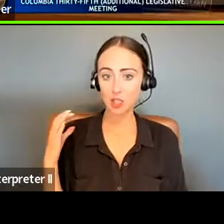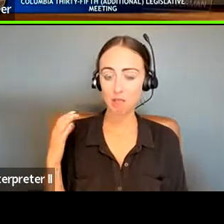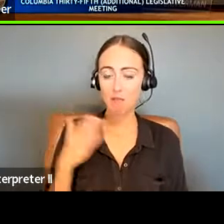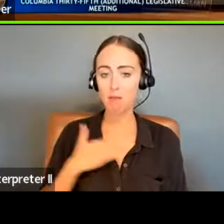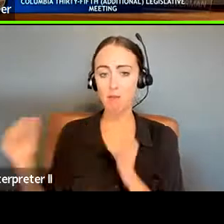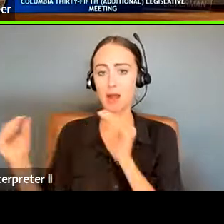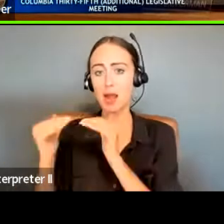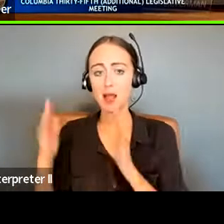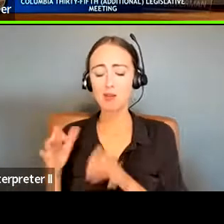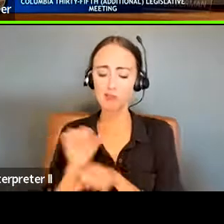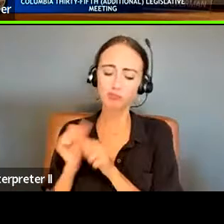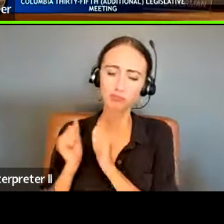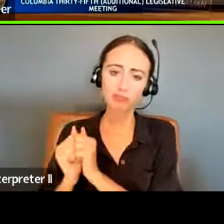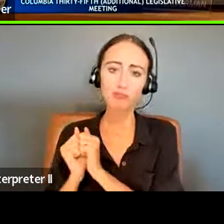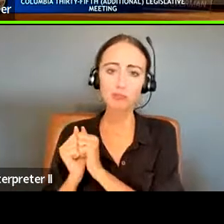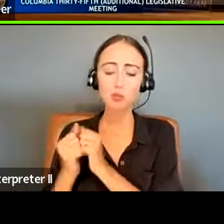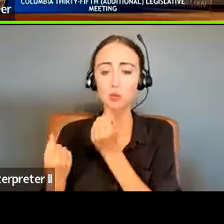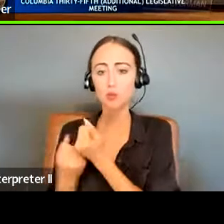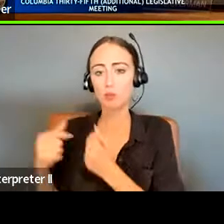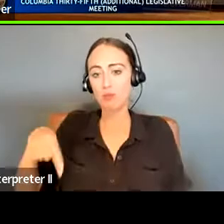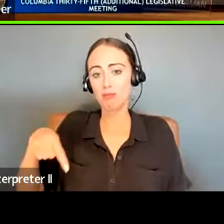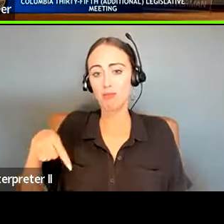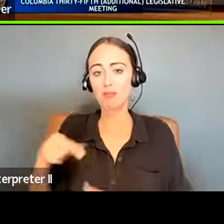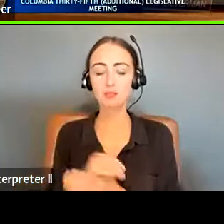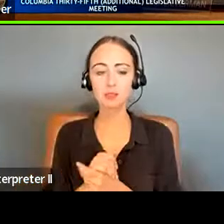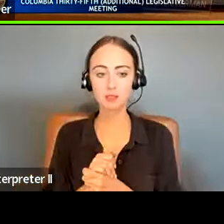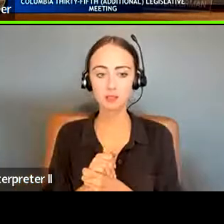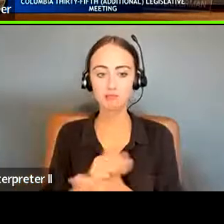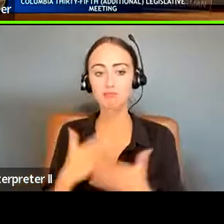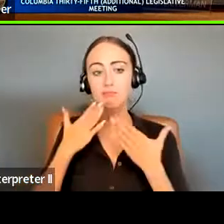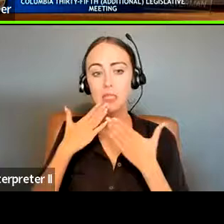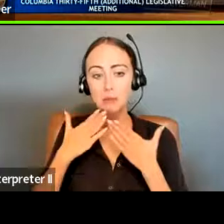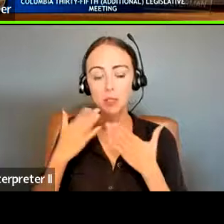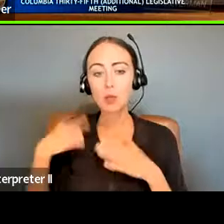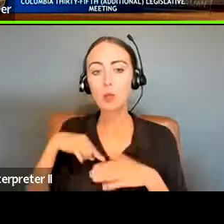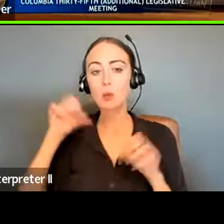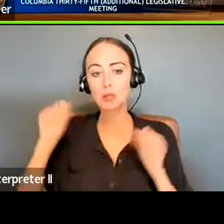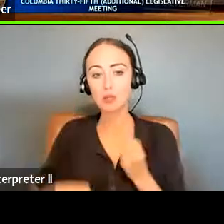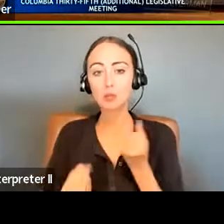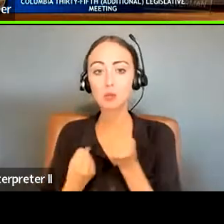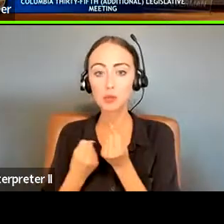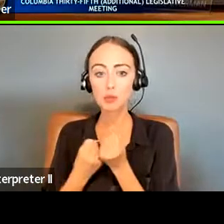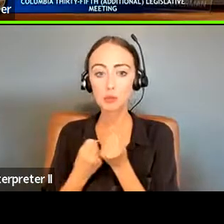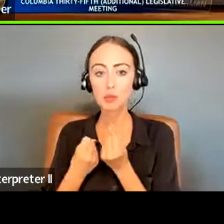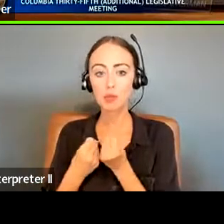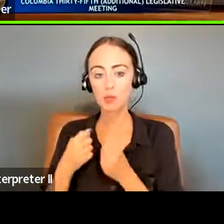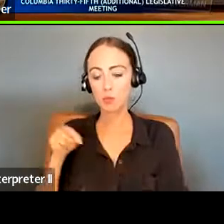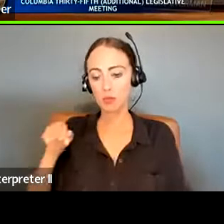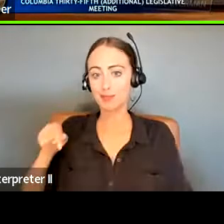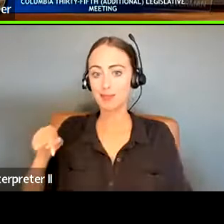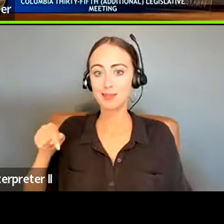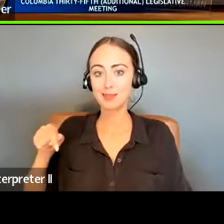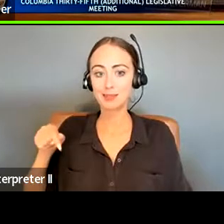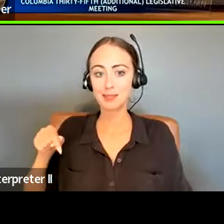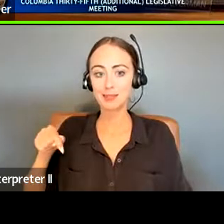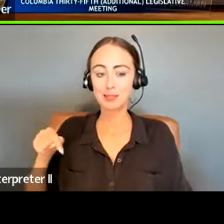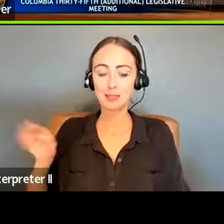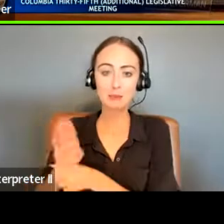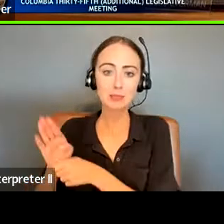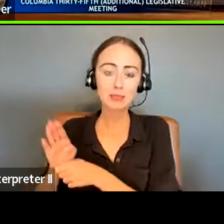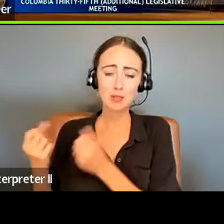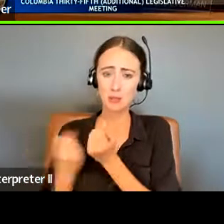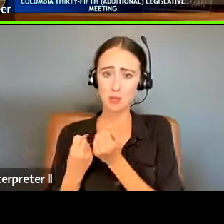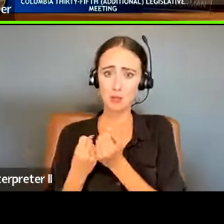colleagues who have worked with me to support this measure. I'm grateful that we will be supporting an institution that has supported Ward 8